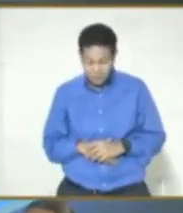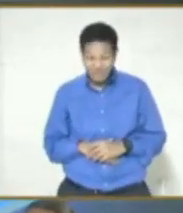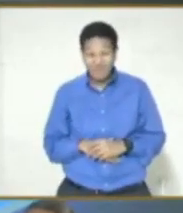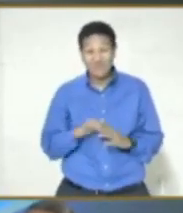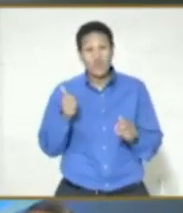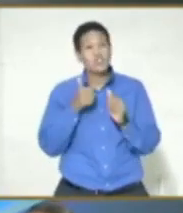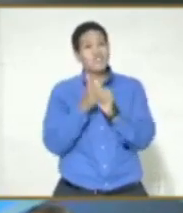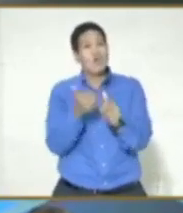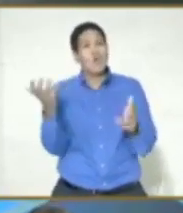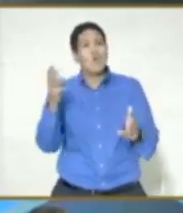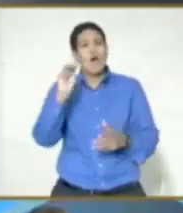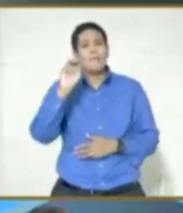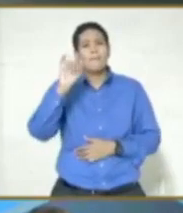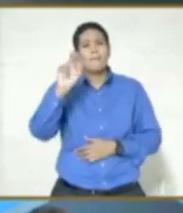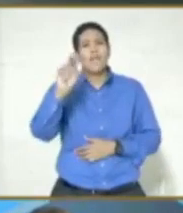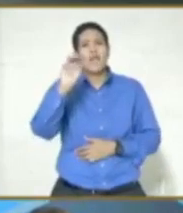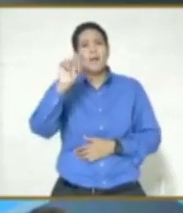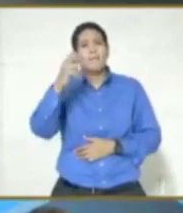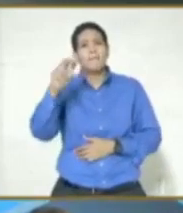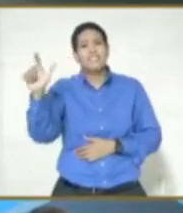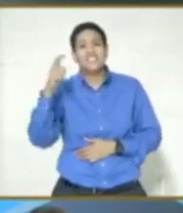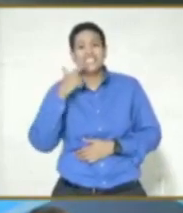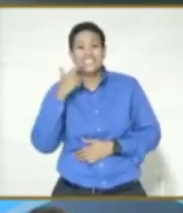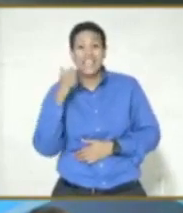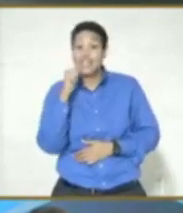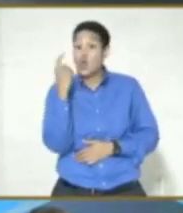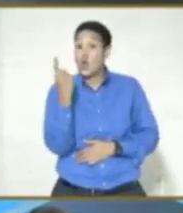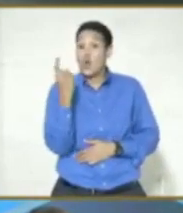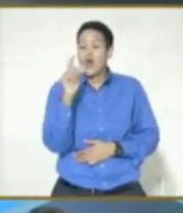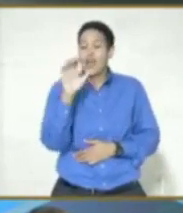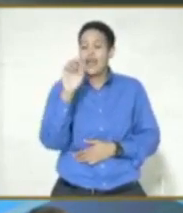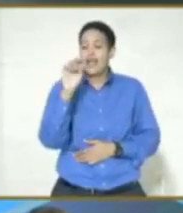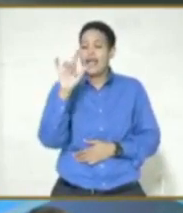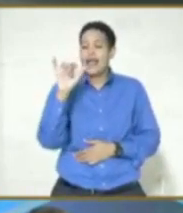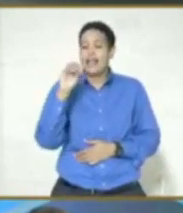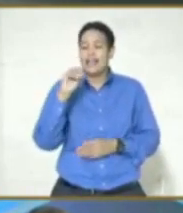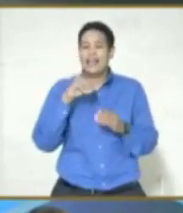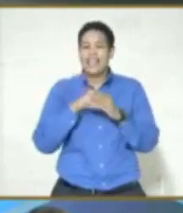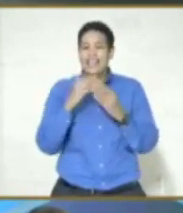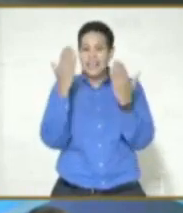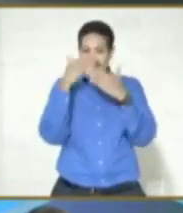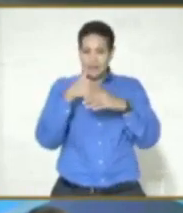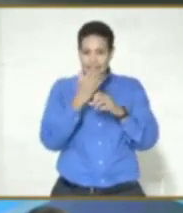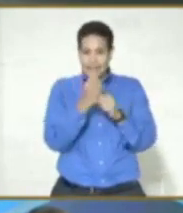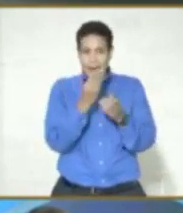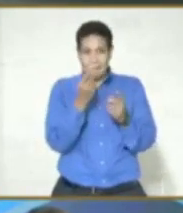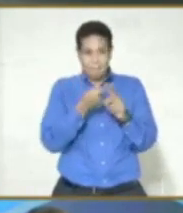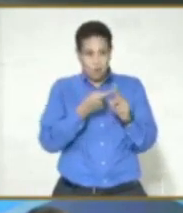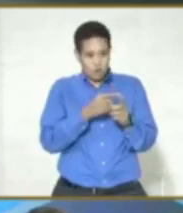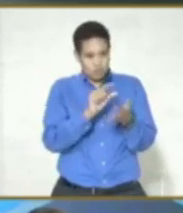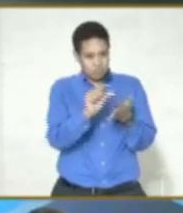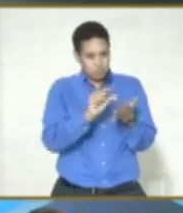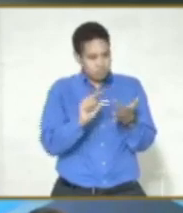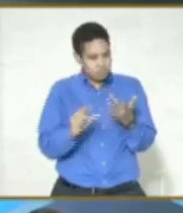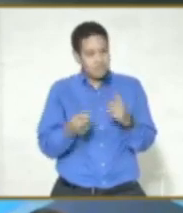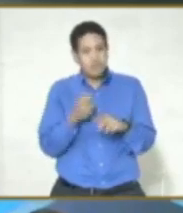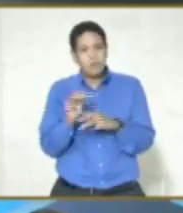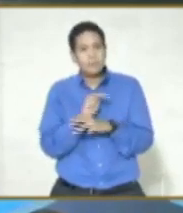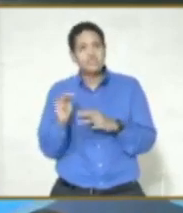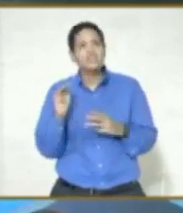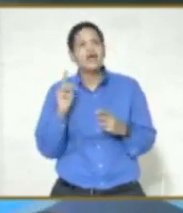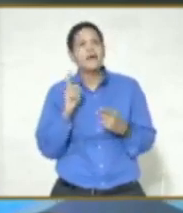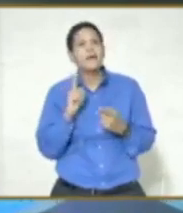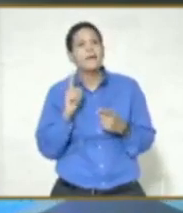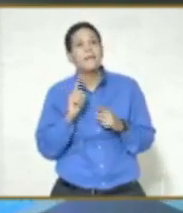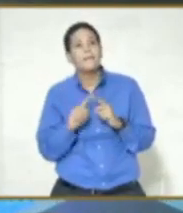Mitchell, not only Candle in the Dark is getting a monthly assistance from the ministry, but also